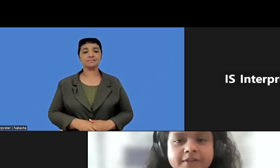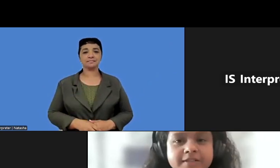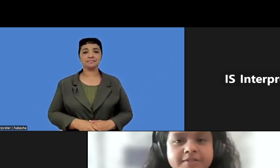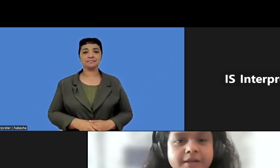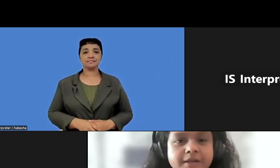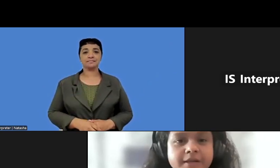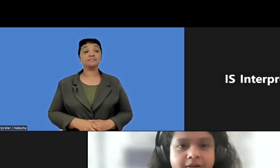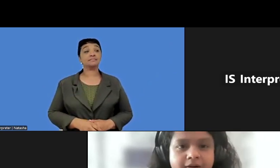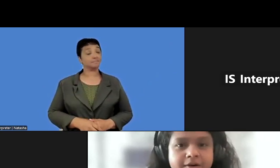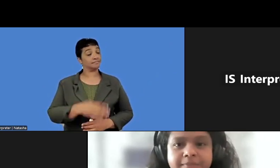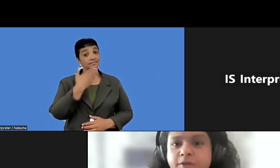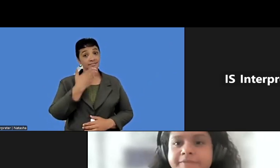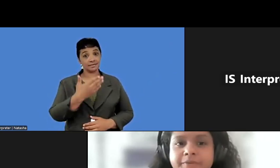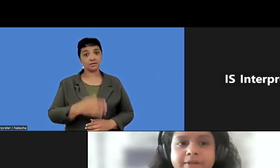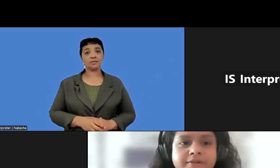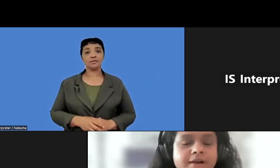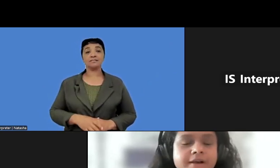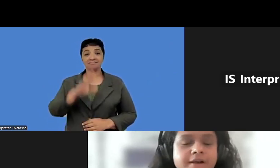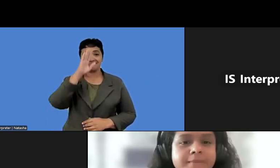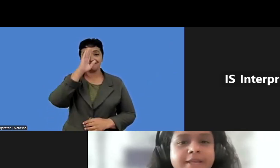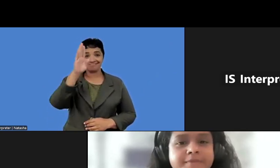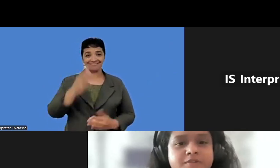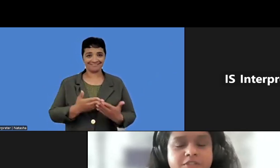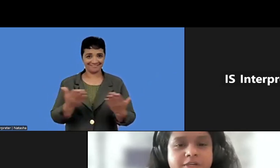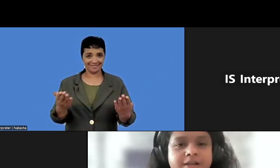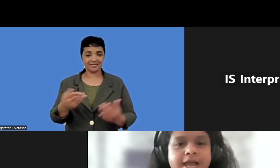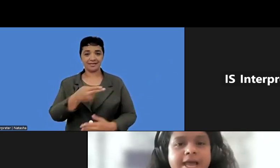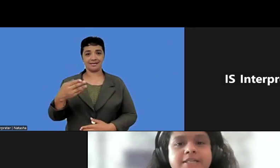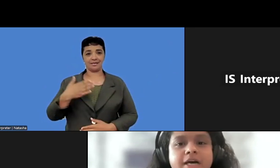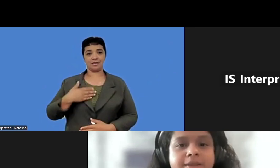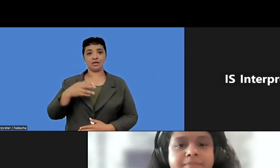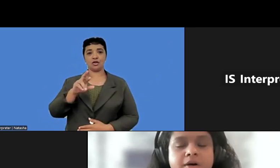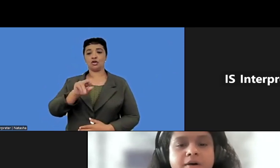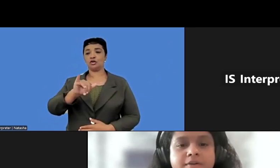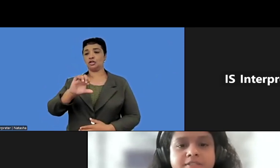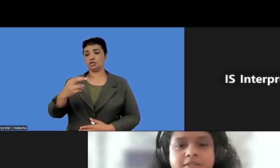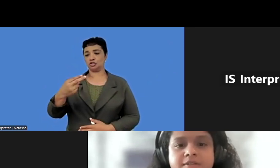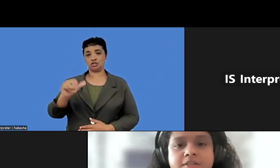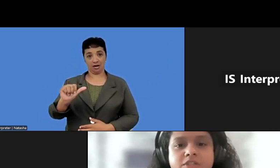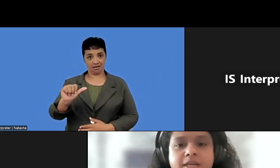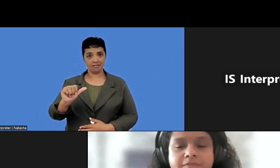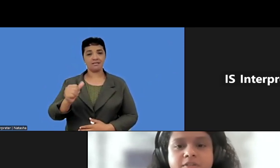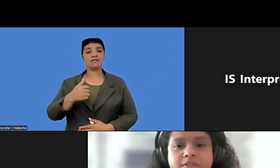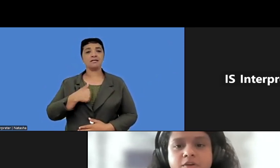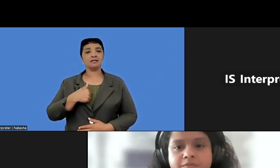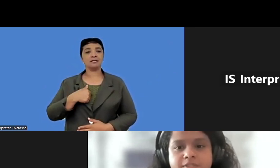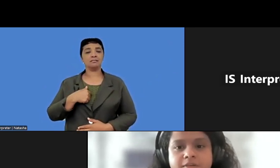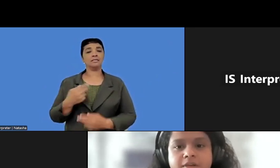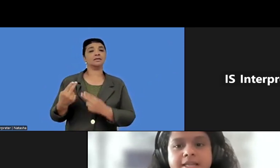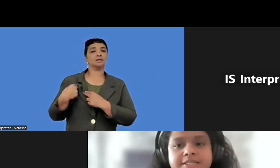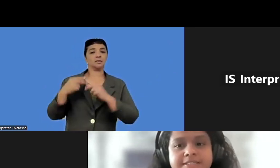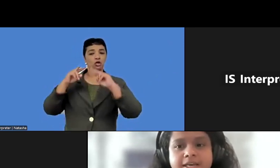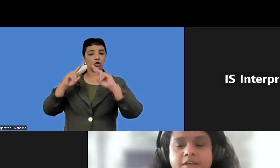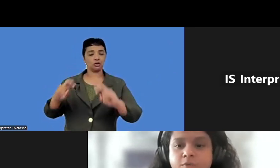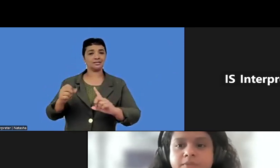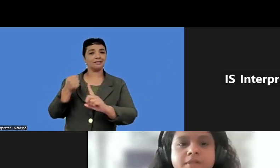Thank you for that, Sabiha. Hello, everyone. My name is Richa, and I'm the Research and Advocacy Officer